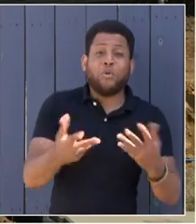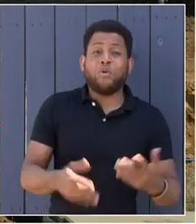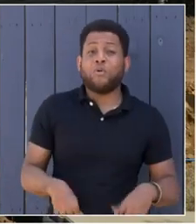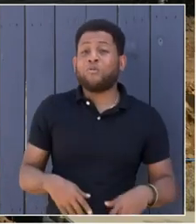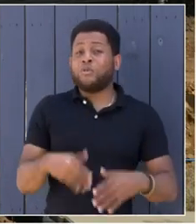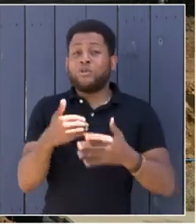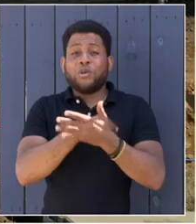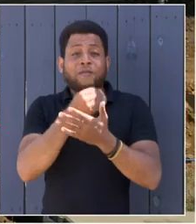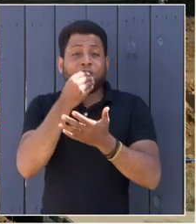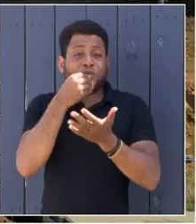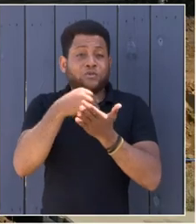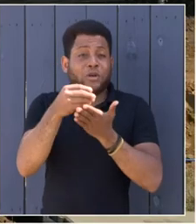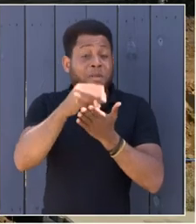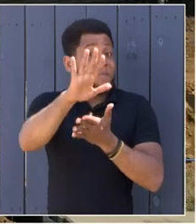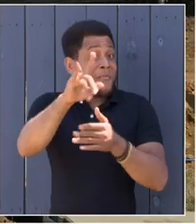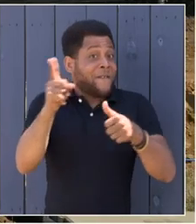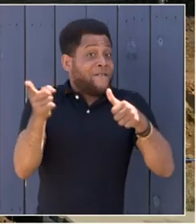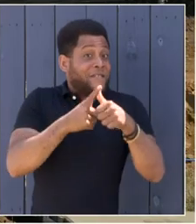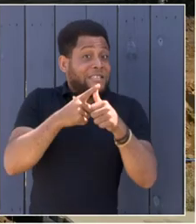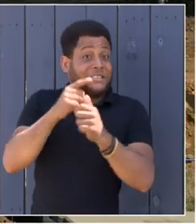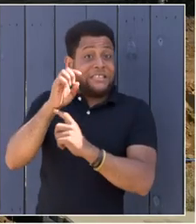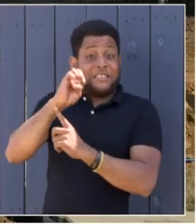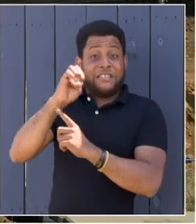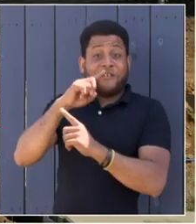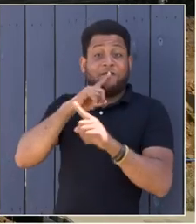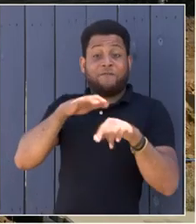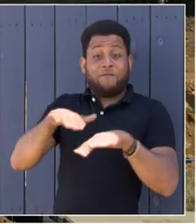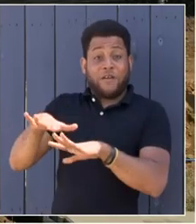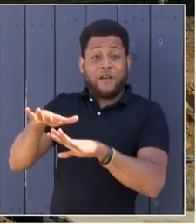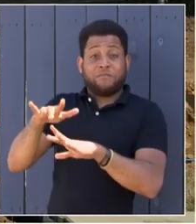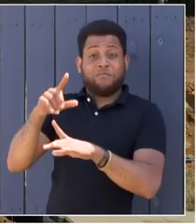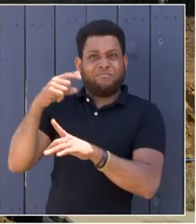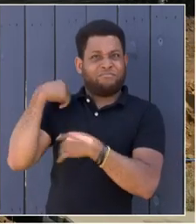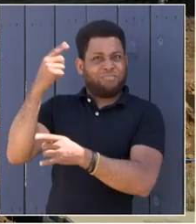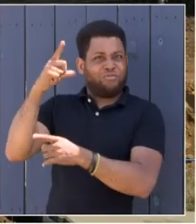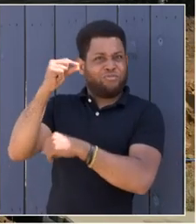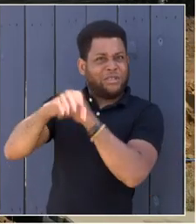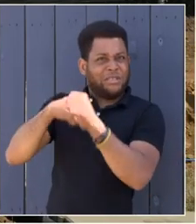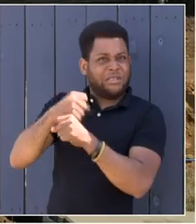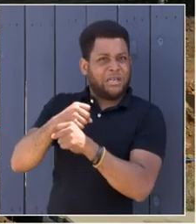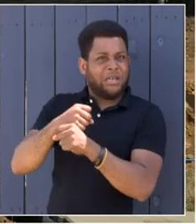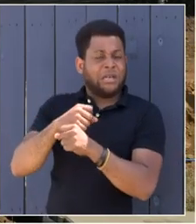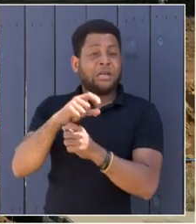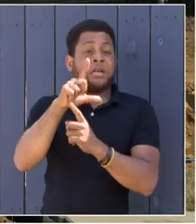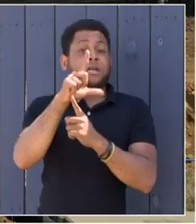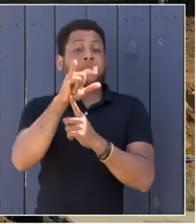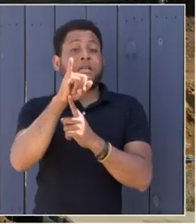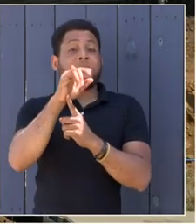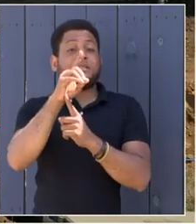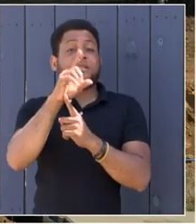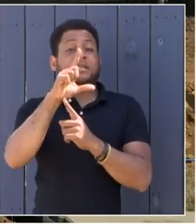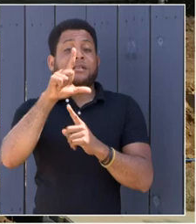of the river in nearly 20 years with the Lidl. So we're excited about Skyland.